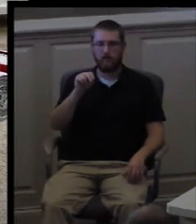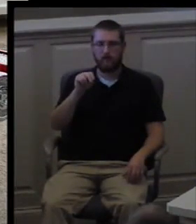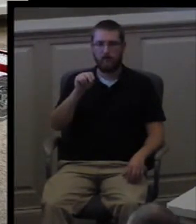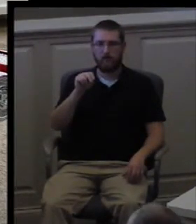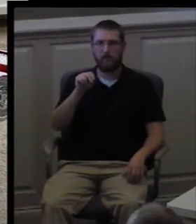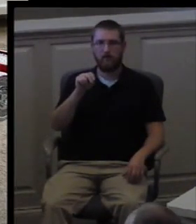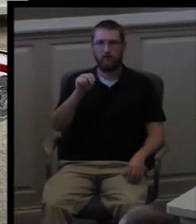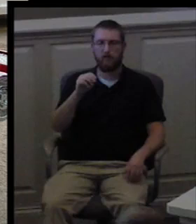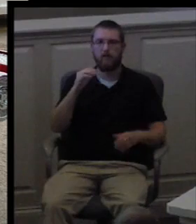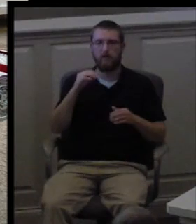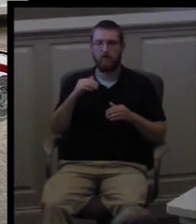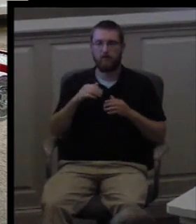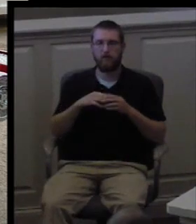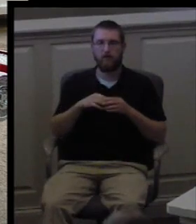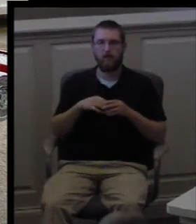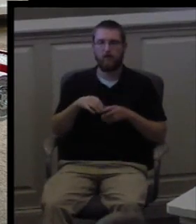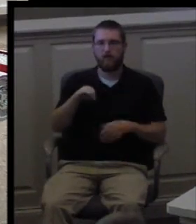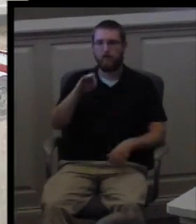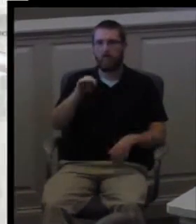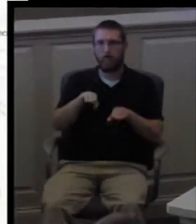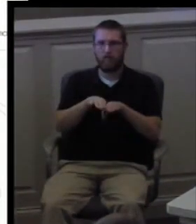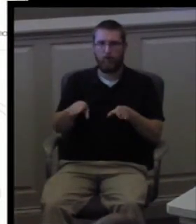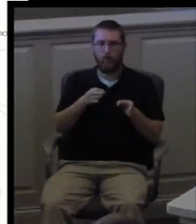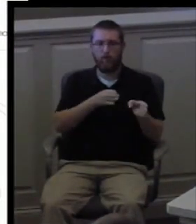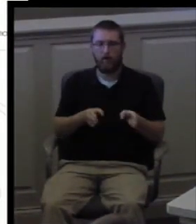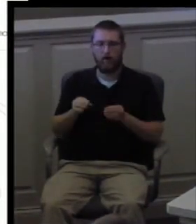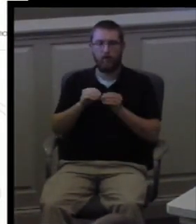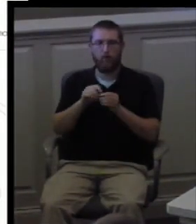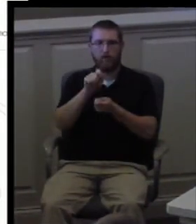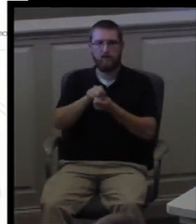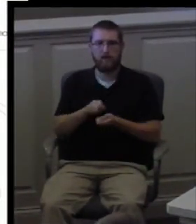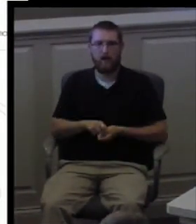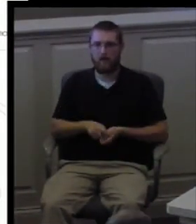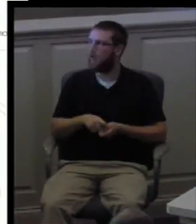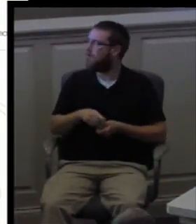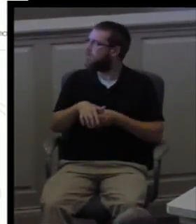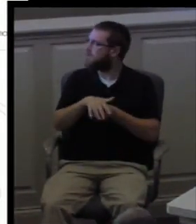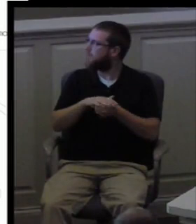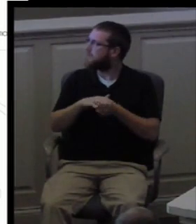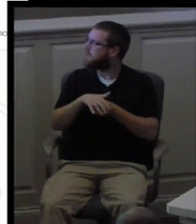So moving on to the floor plans, a more detailed look at the spaces.